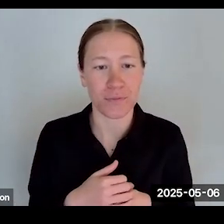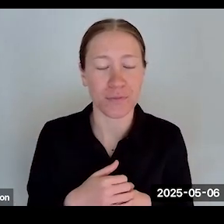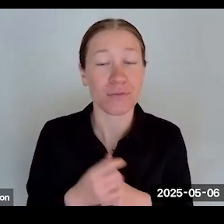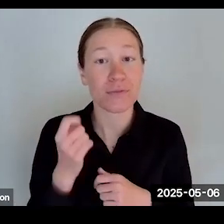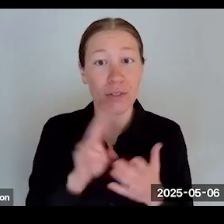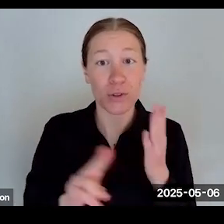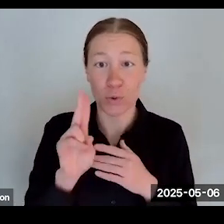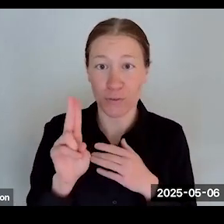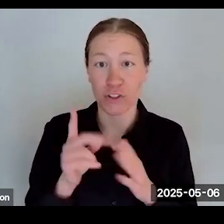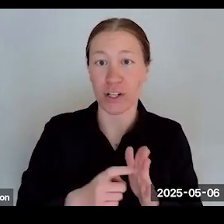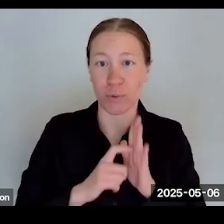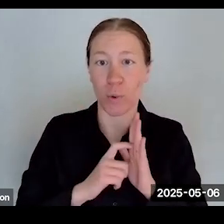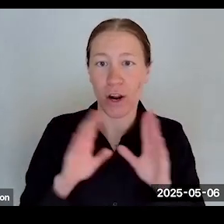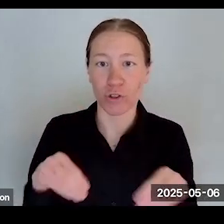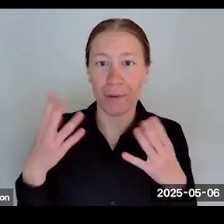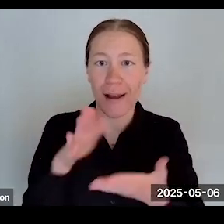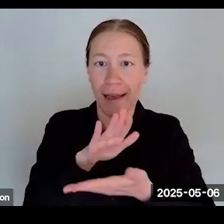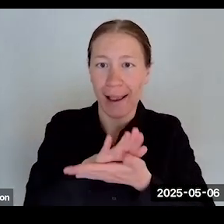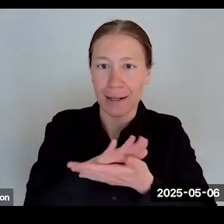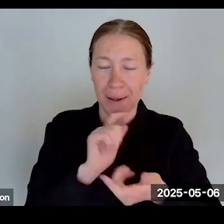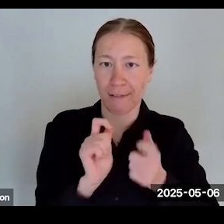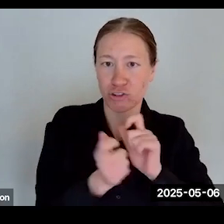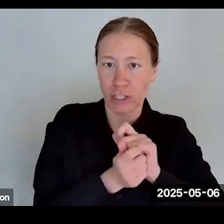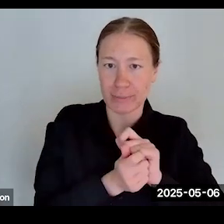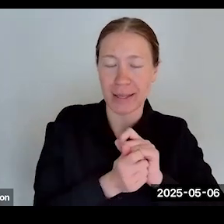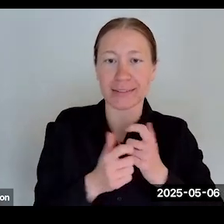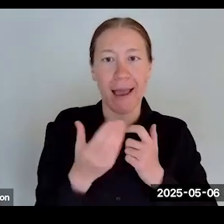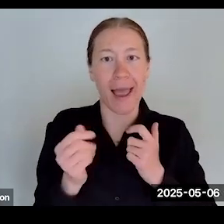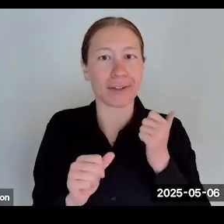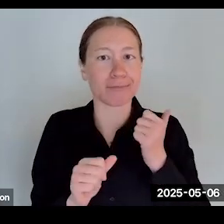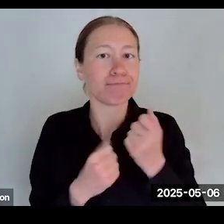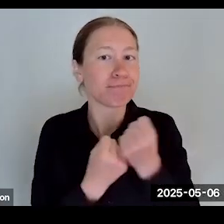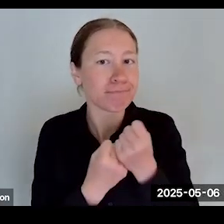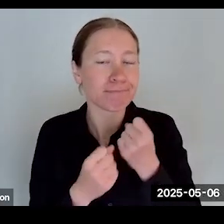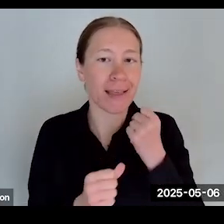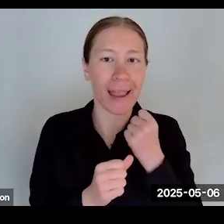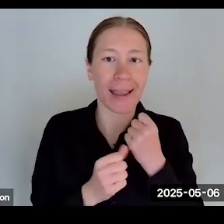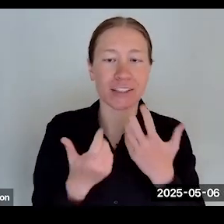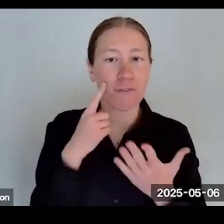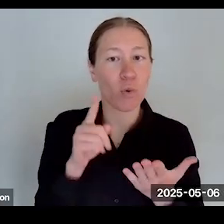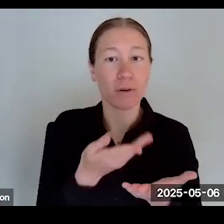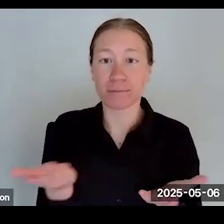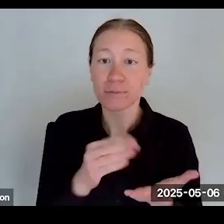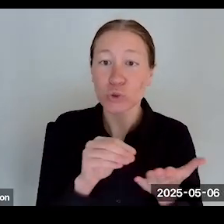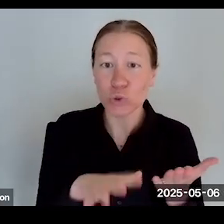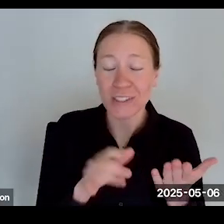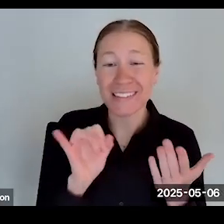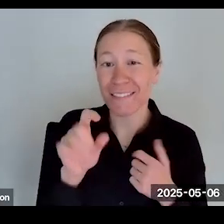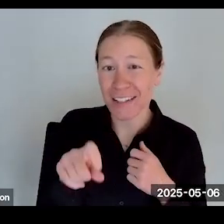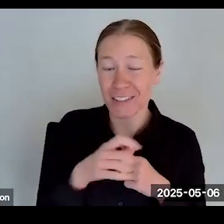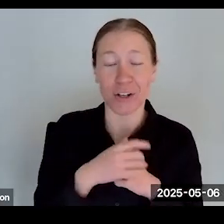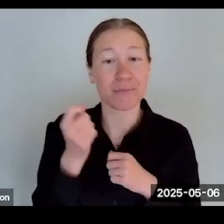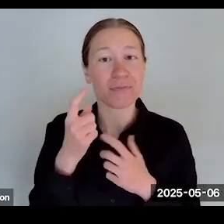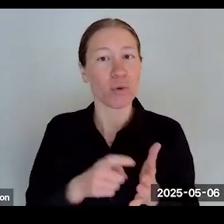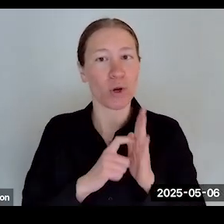The university is required to provide academic adjustments and auxiliary aids and services to students when they're necessary. They're also required